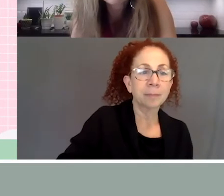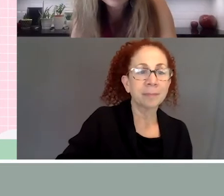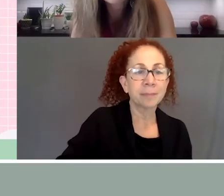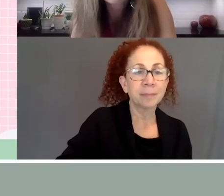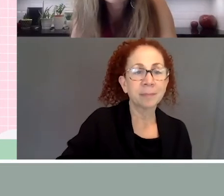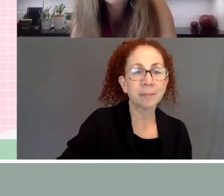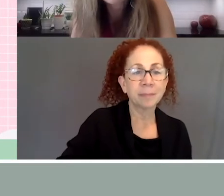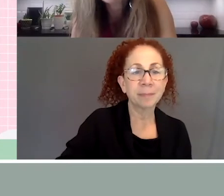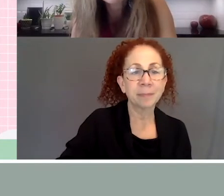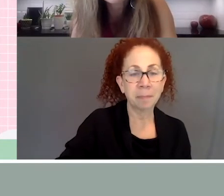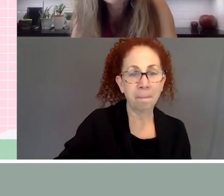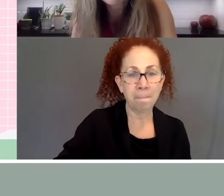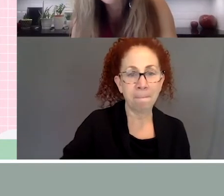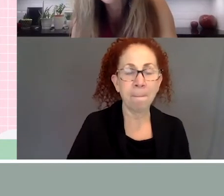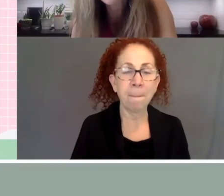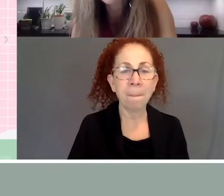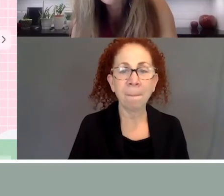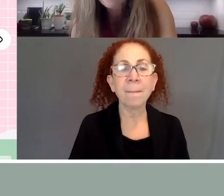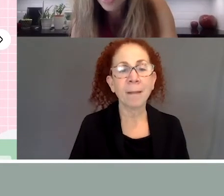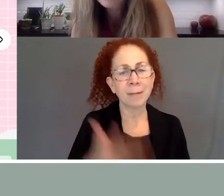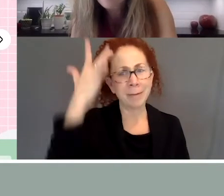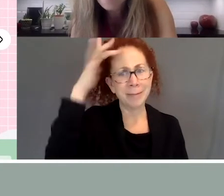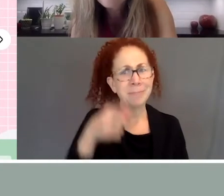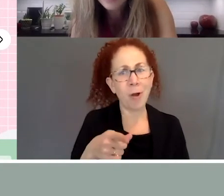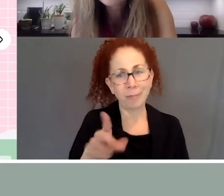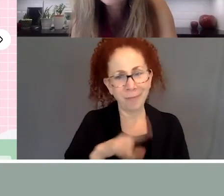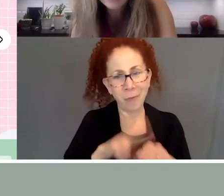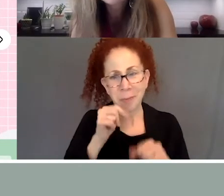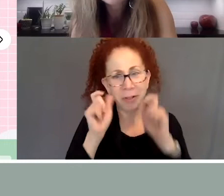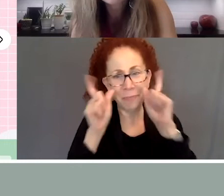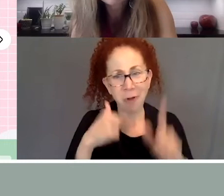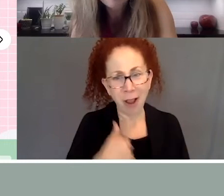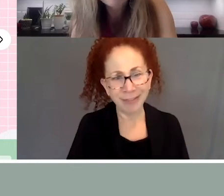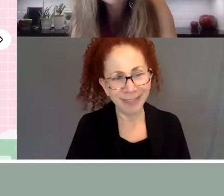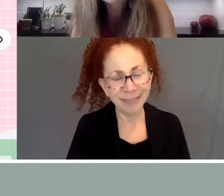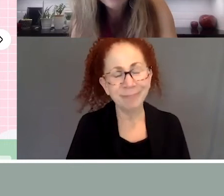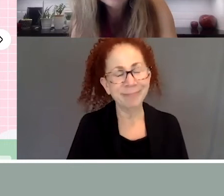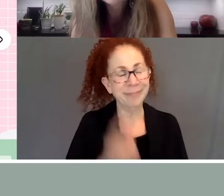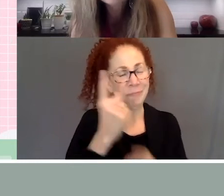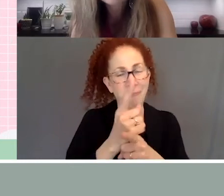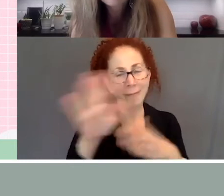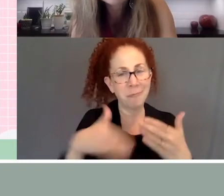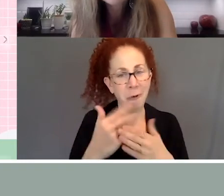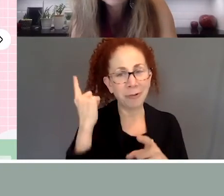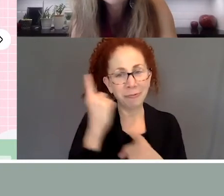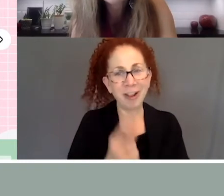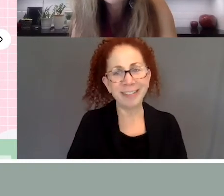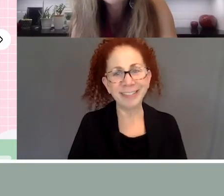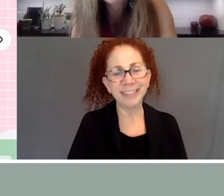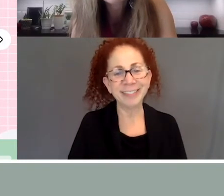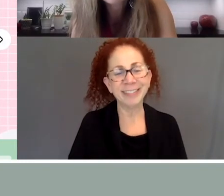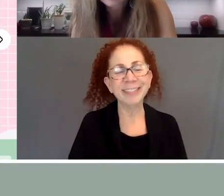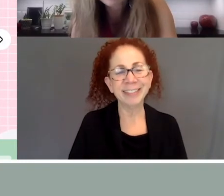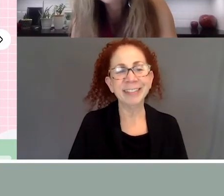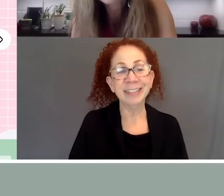I'm not surprised. We have a really, really smart group here. And yes, you are all correct. The ones who are answering